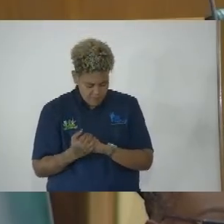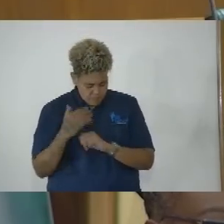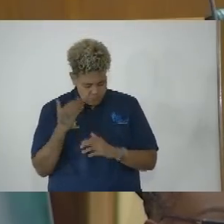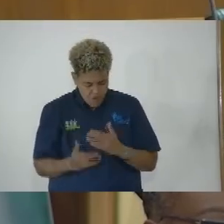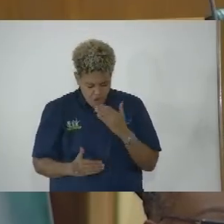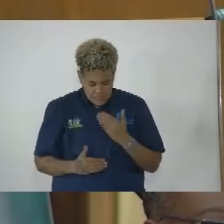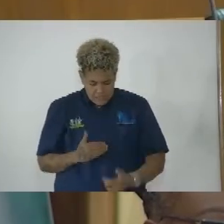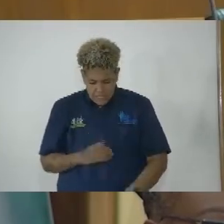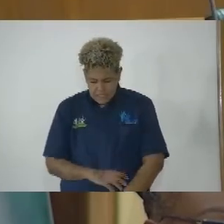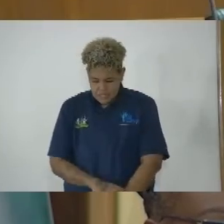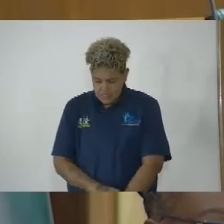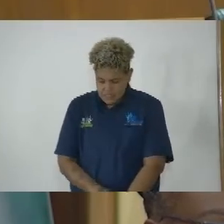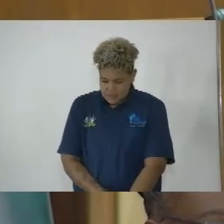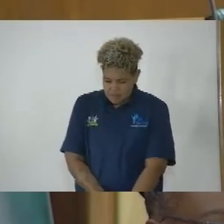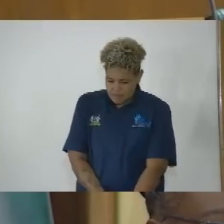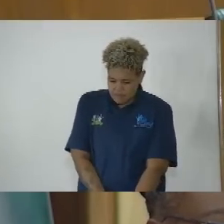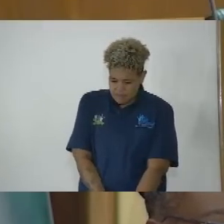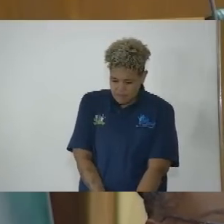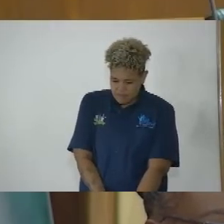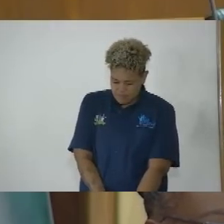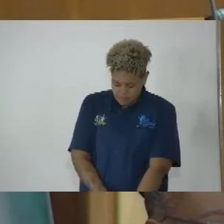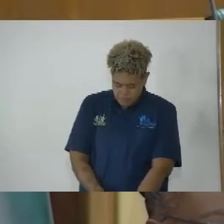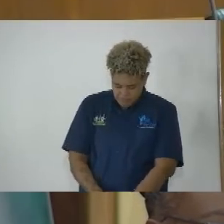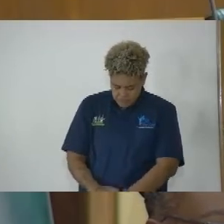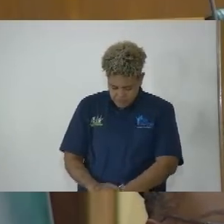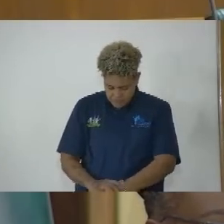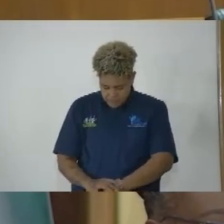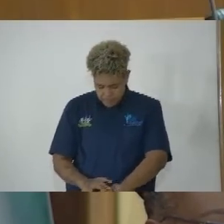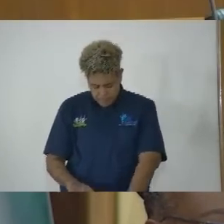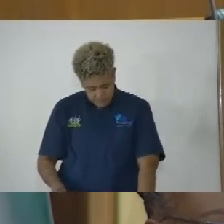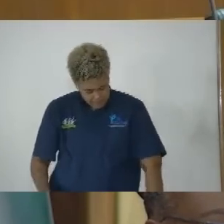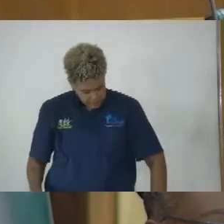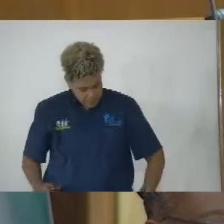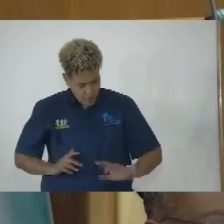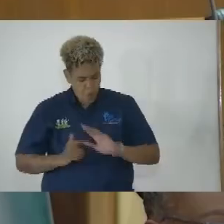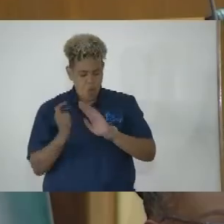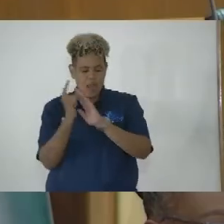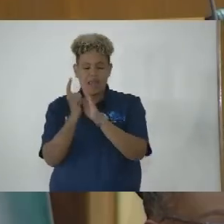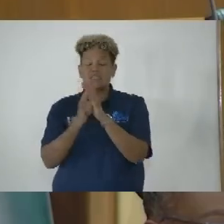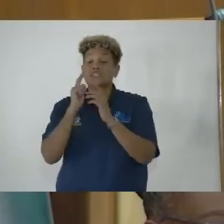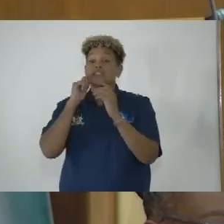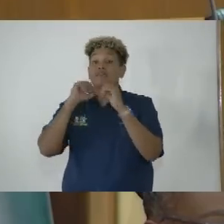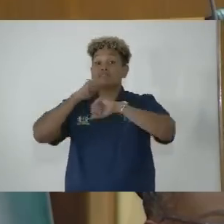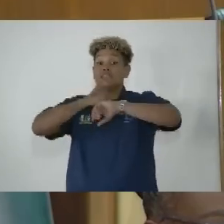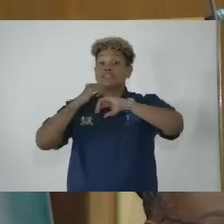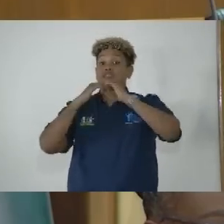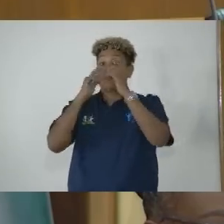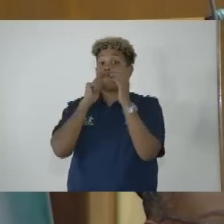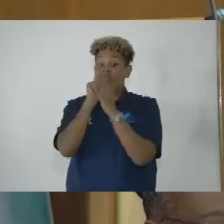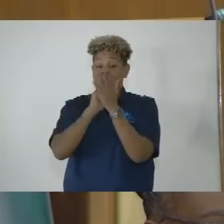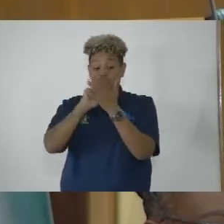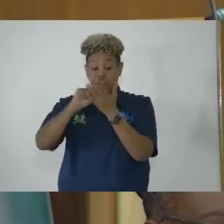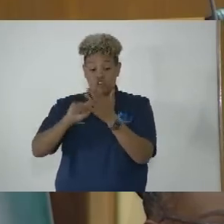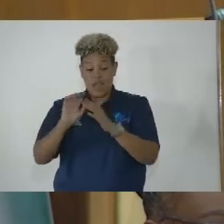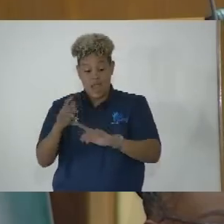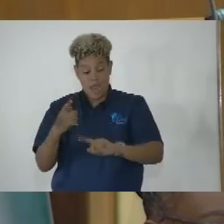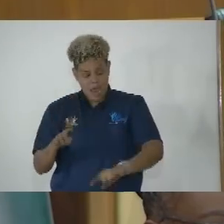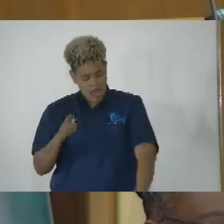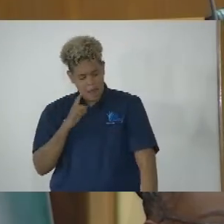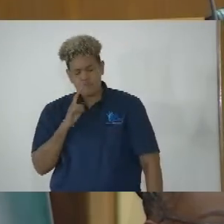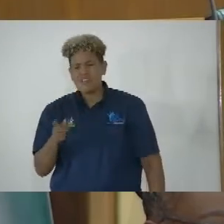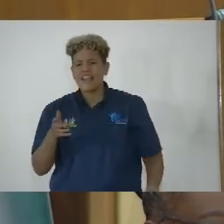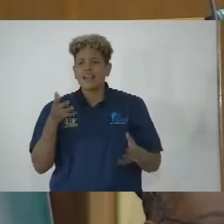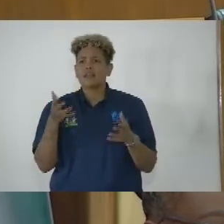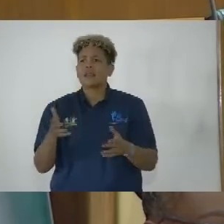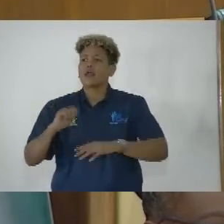process and our the formation of our legislation have been